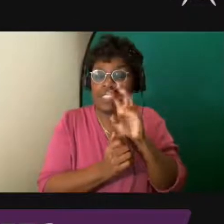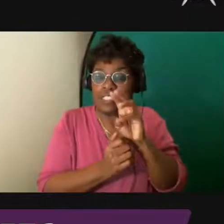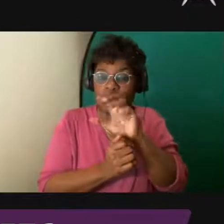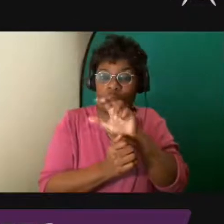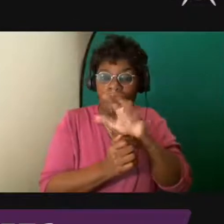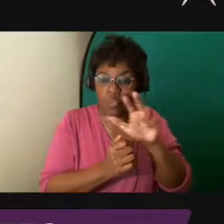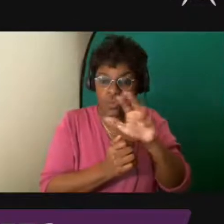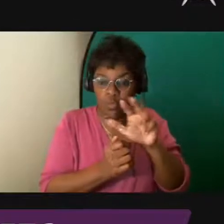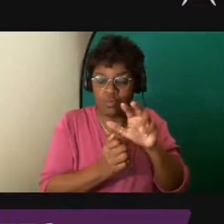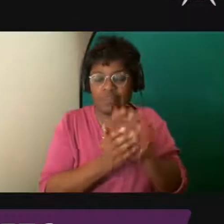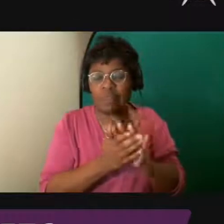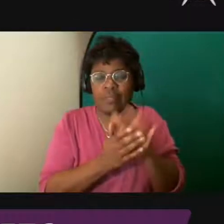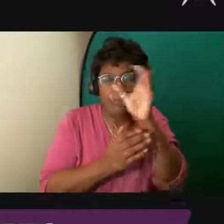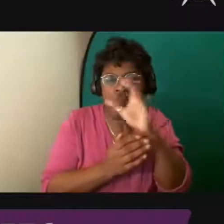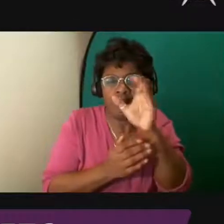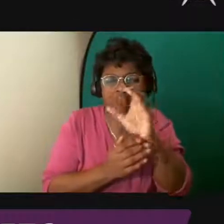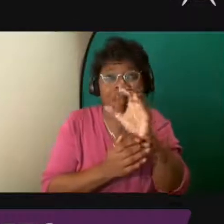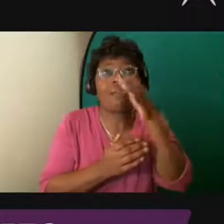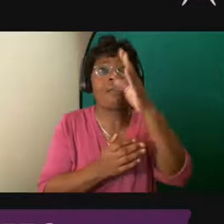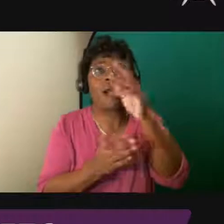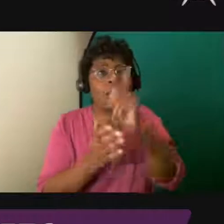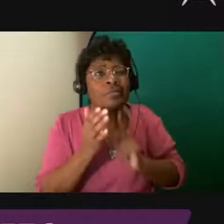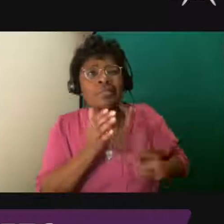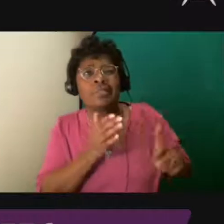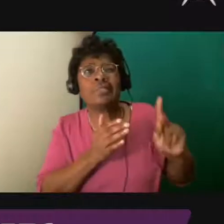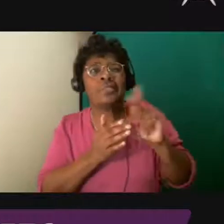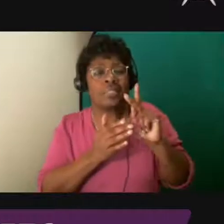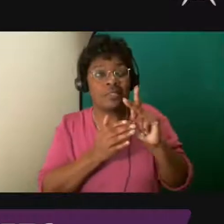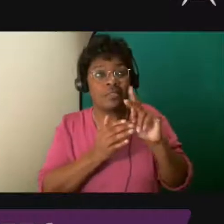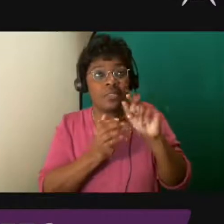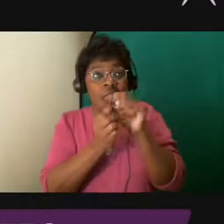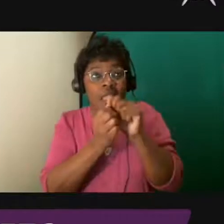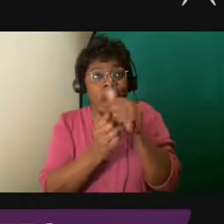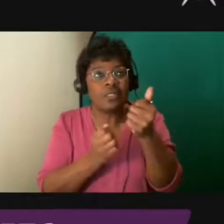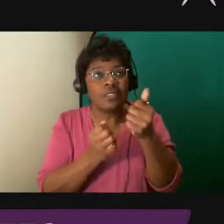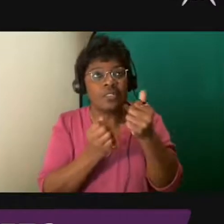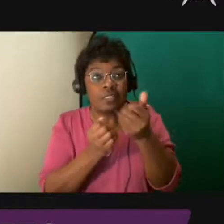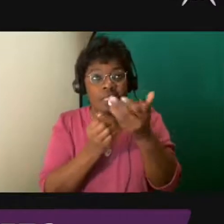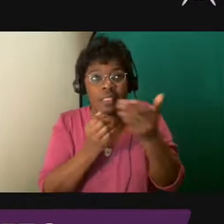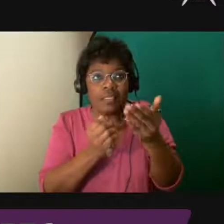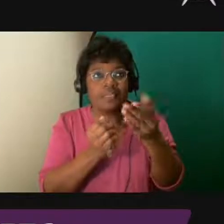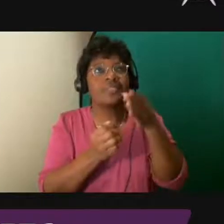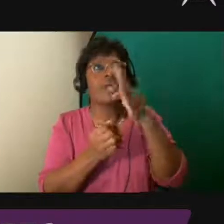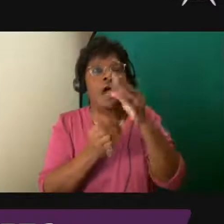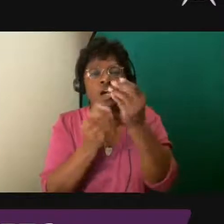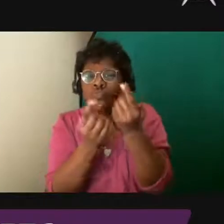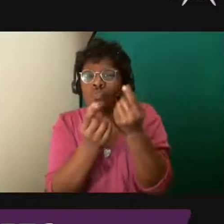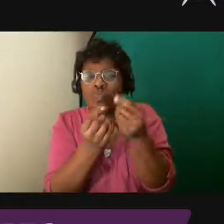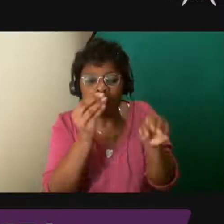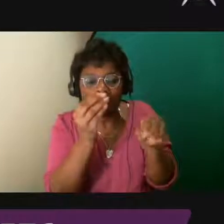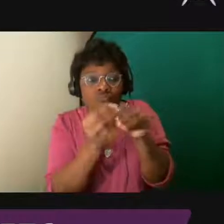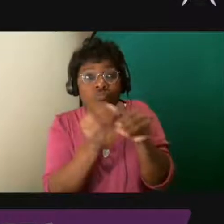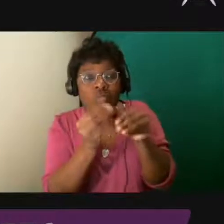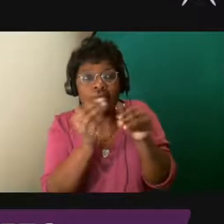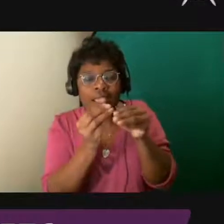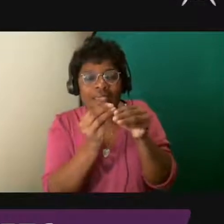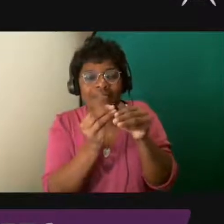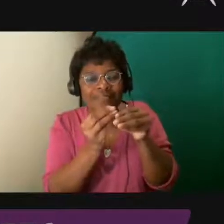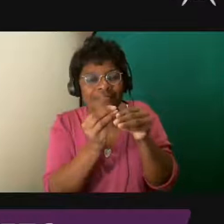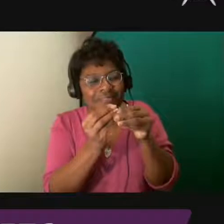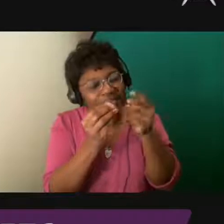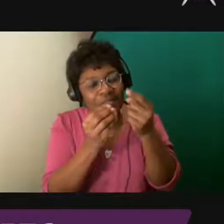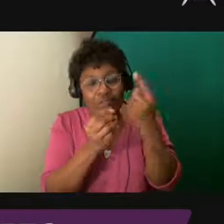and his righteousness, and all other things will be added. That perfect peace that God